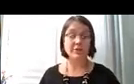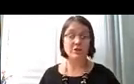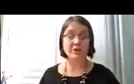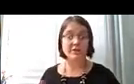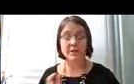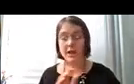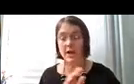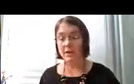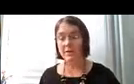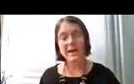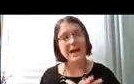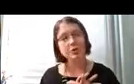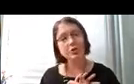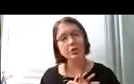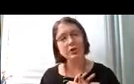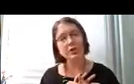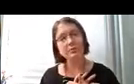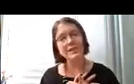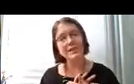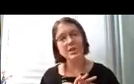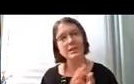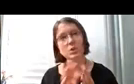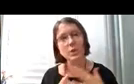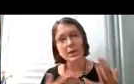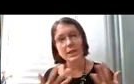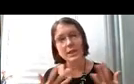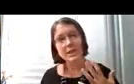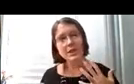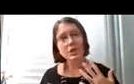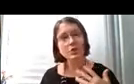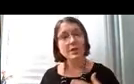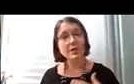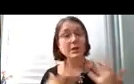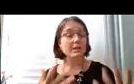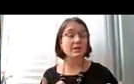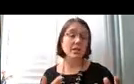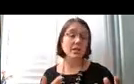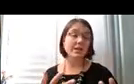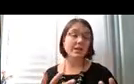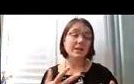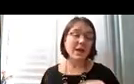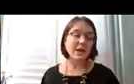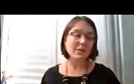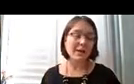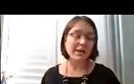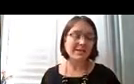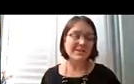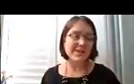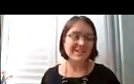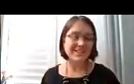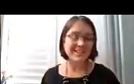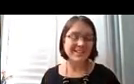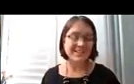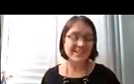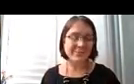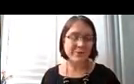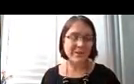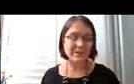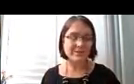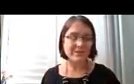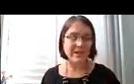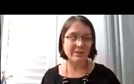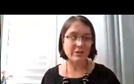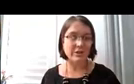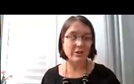Stage 5 students, and how you can potentially tweak it using blended learning, and some ideas